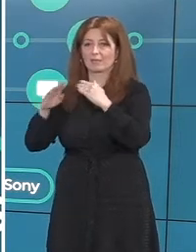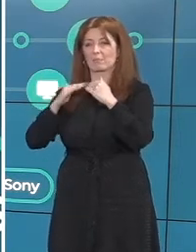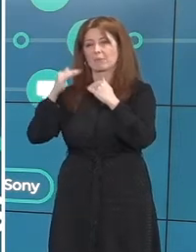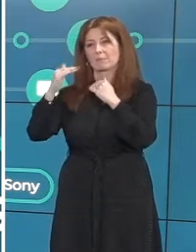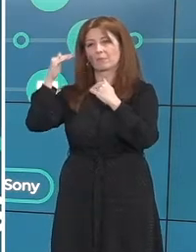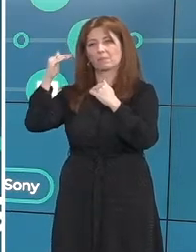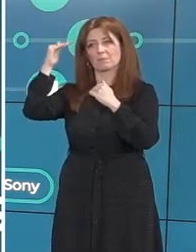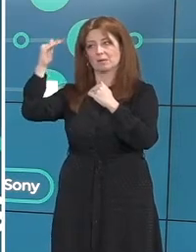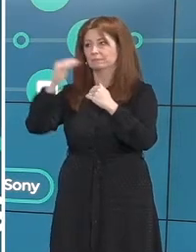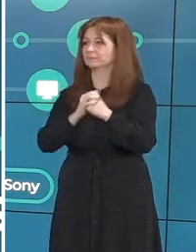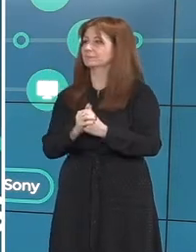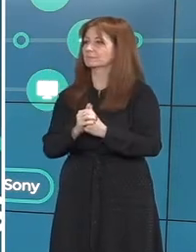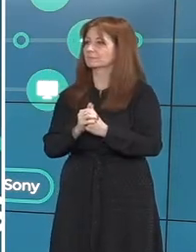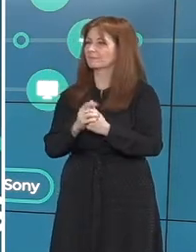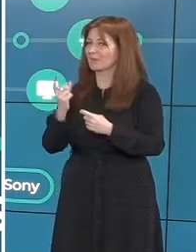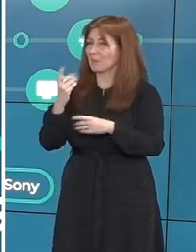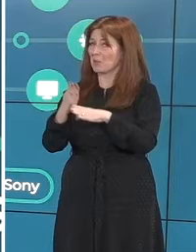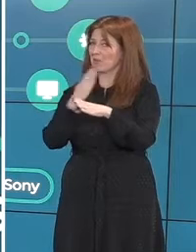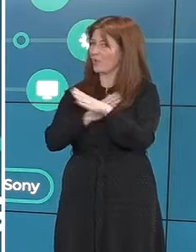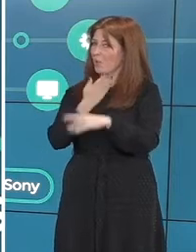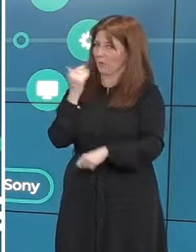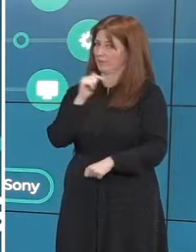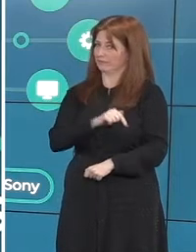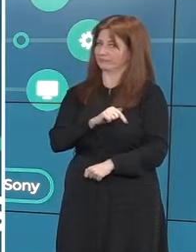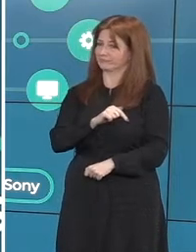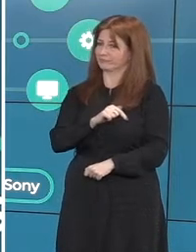we've sort of had that today. I look at the US